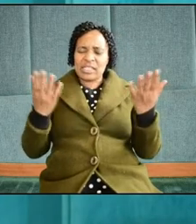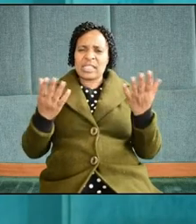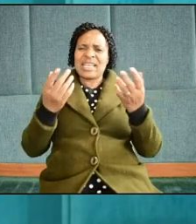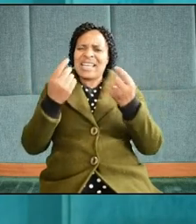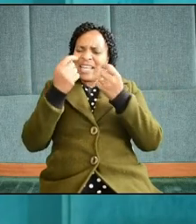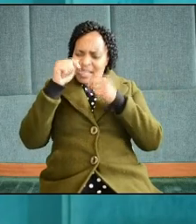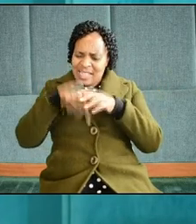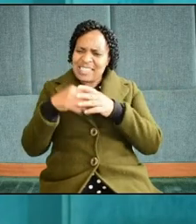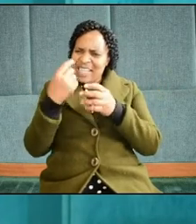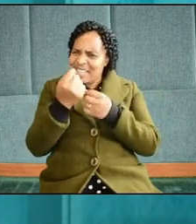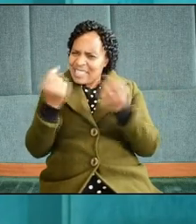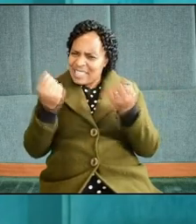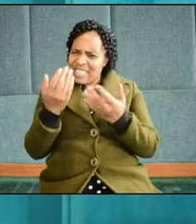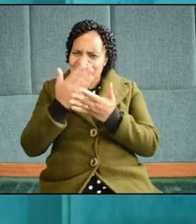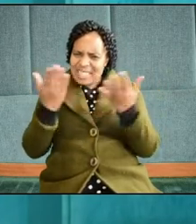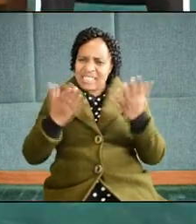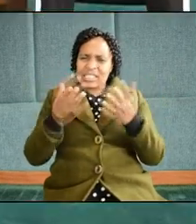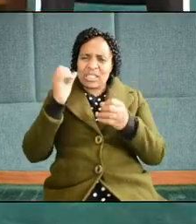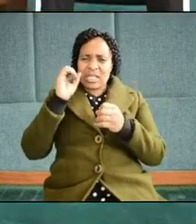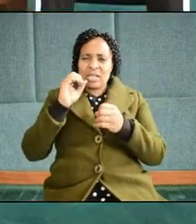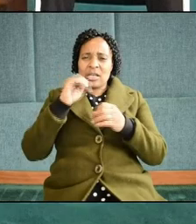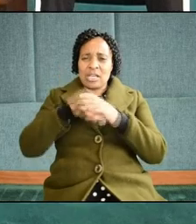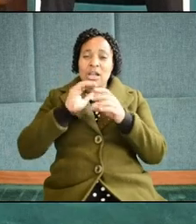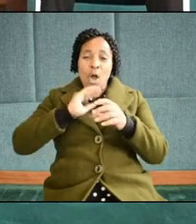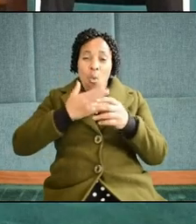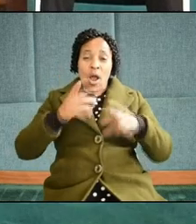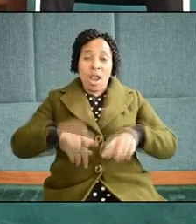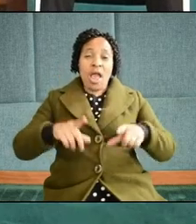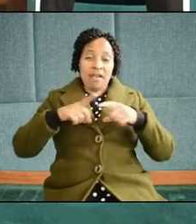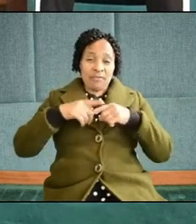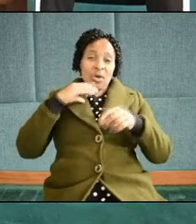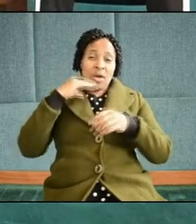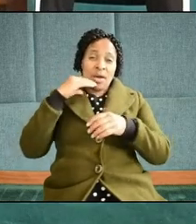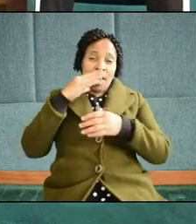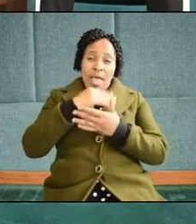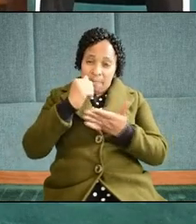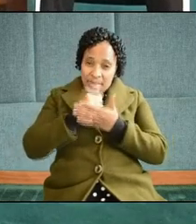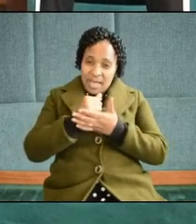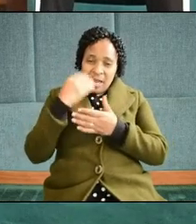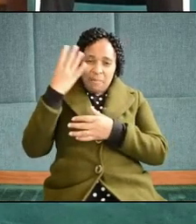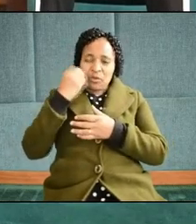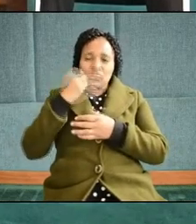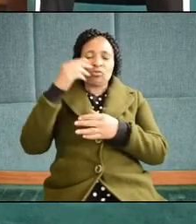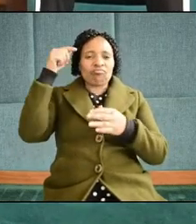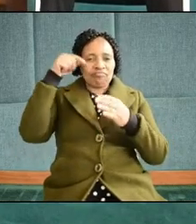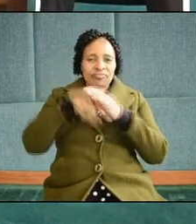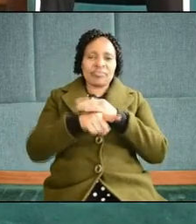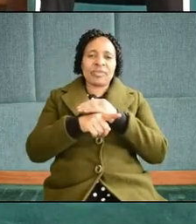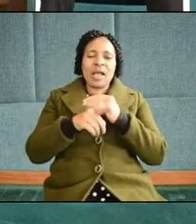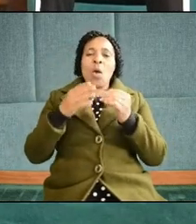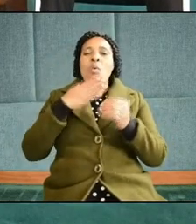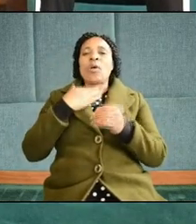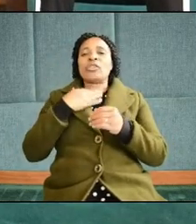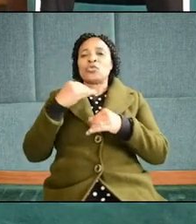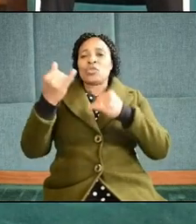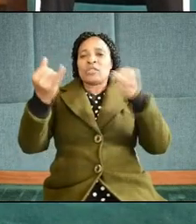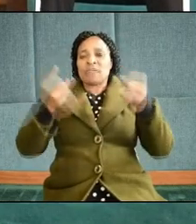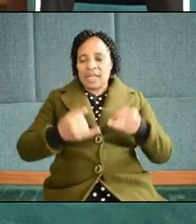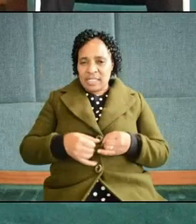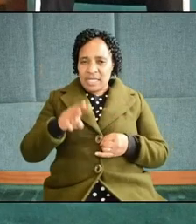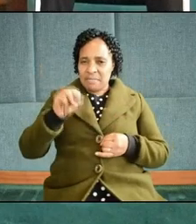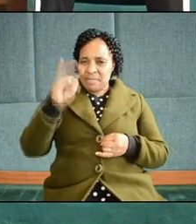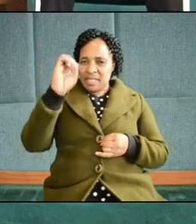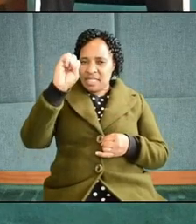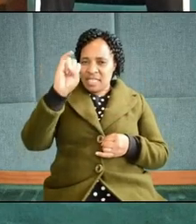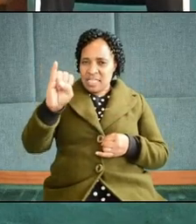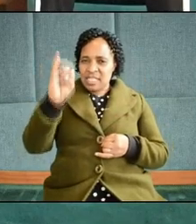bittiest details of our lives. Amen, amen. What beautiful insights. So I'd like to invite maybe Misati